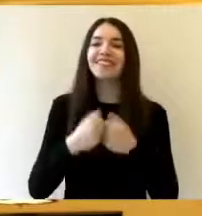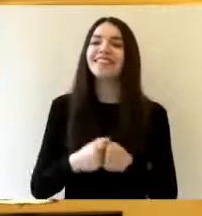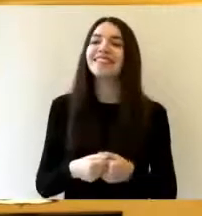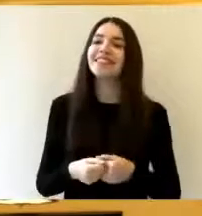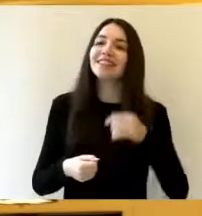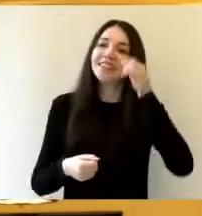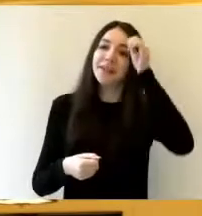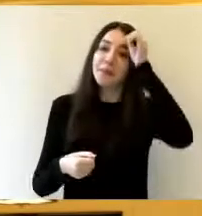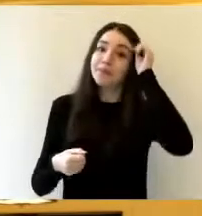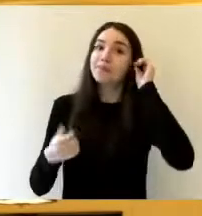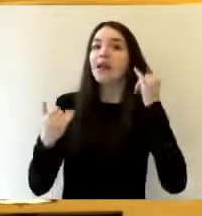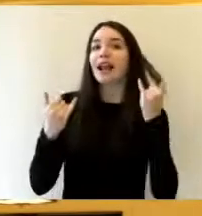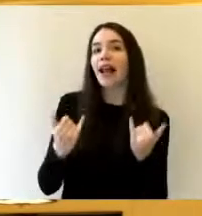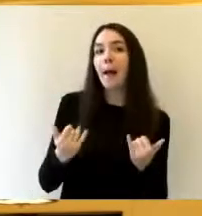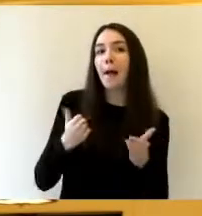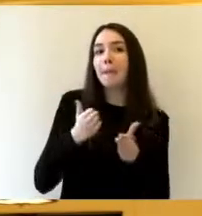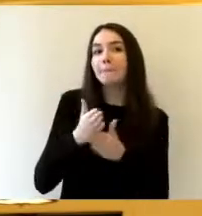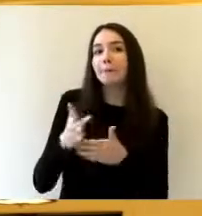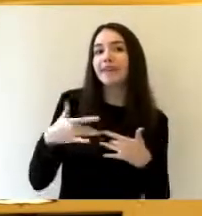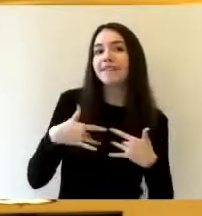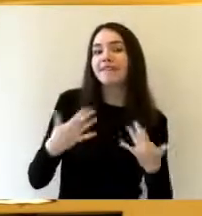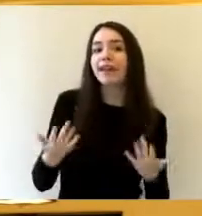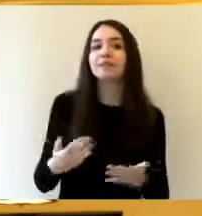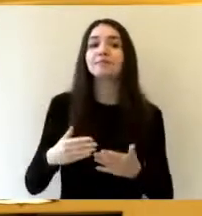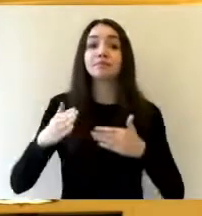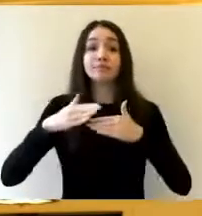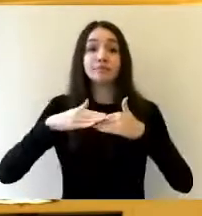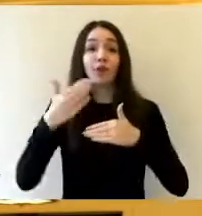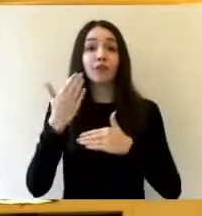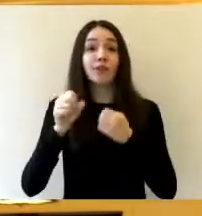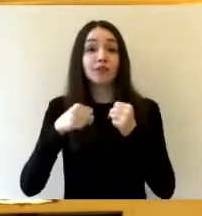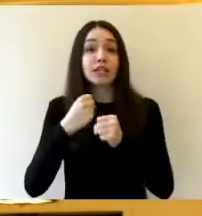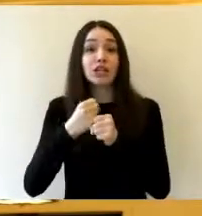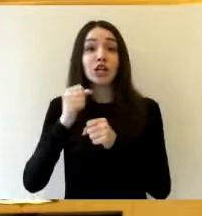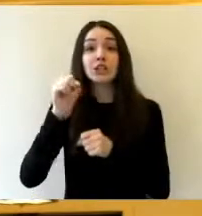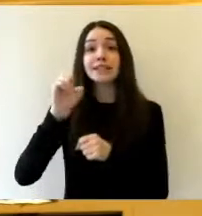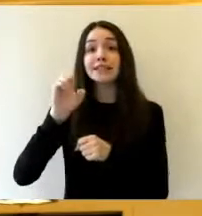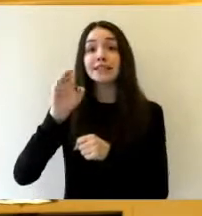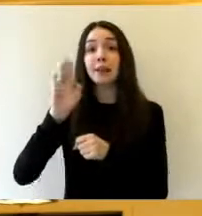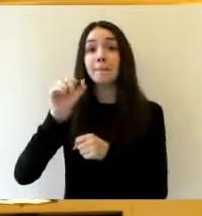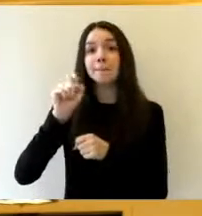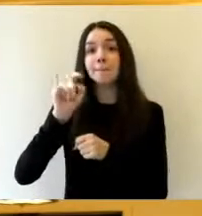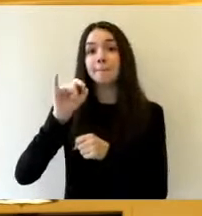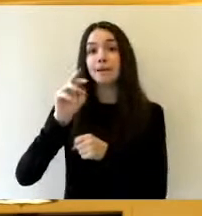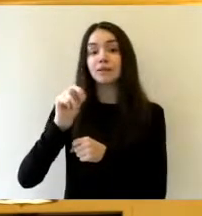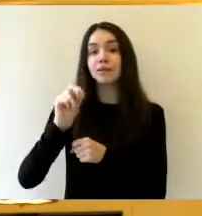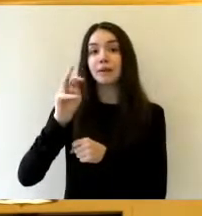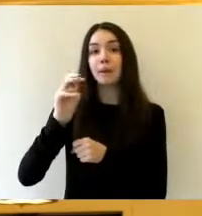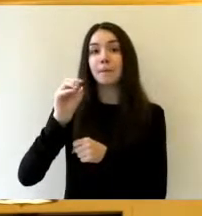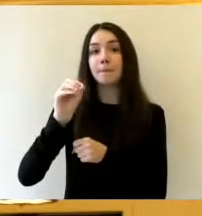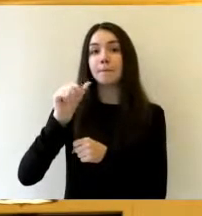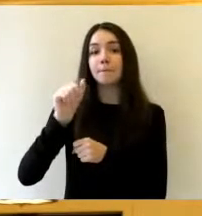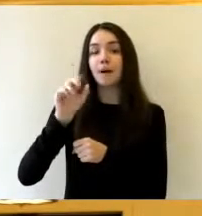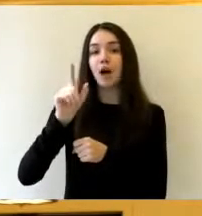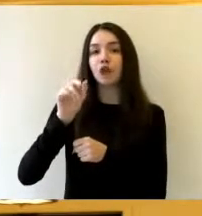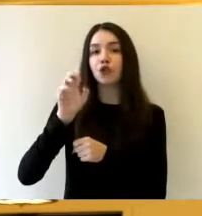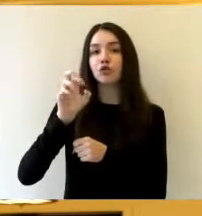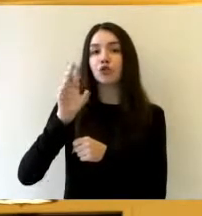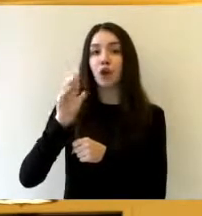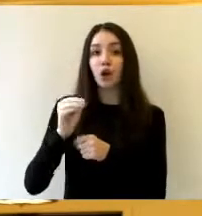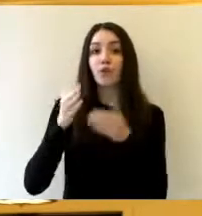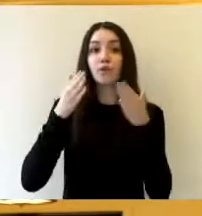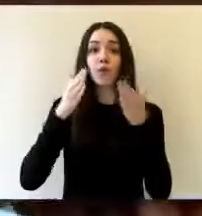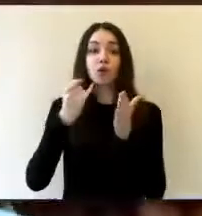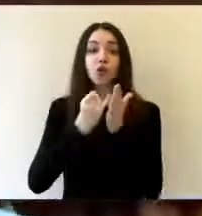Now, for our main event. For over 50 years, Sebastian Martorana has focused on the art of carving. Much